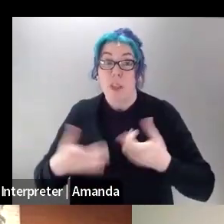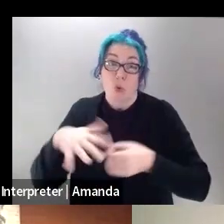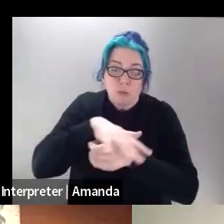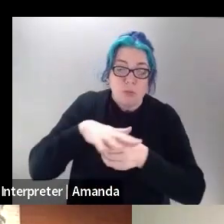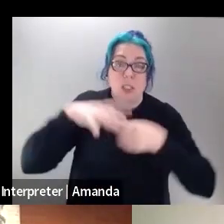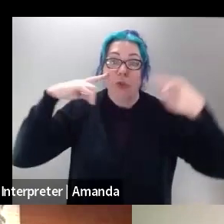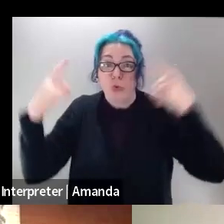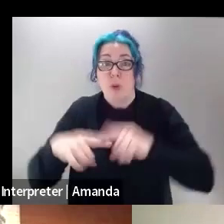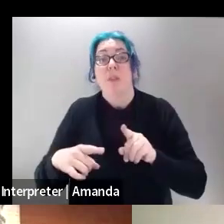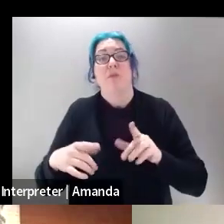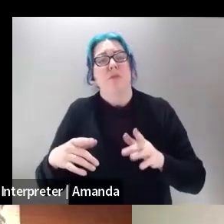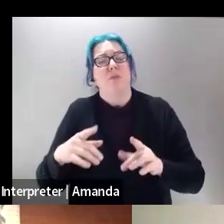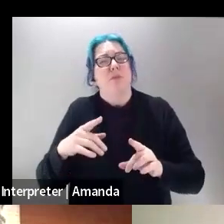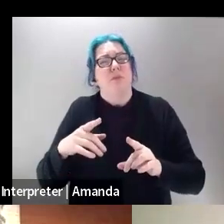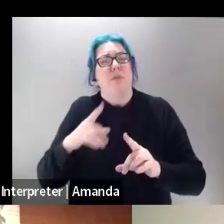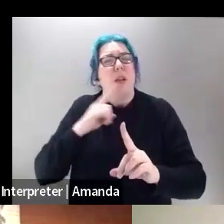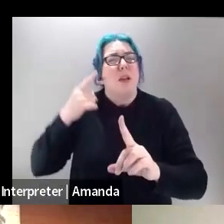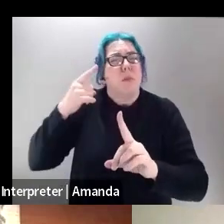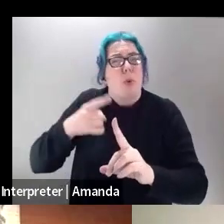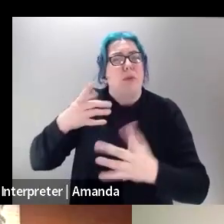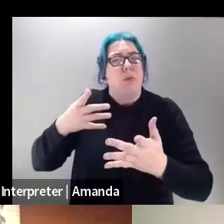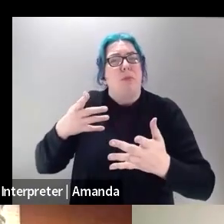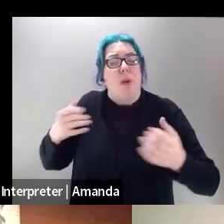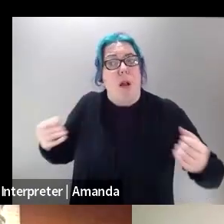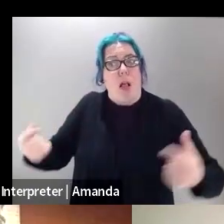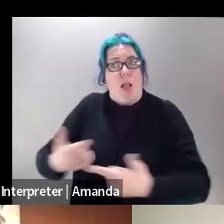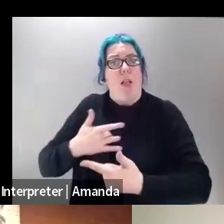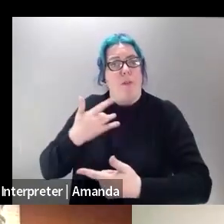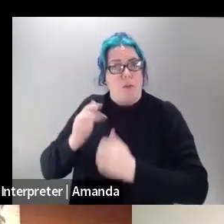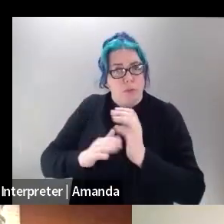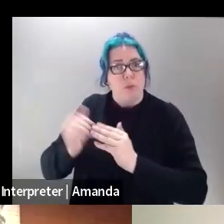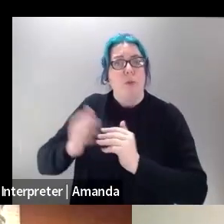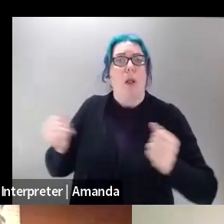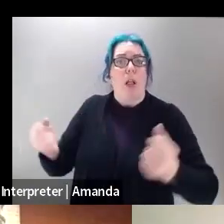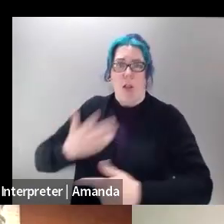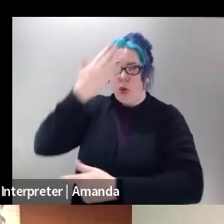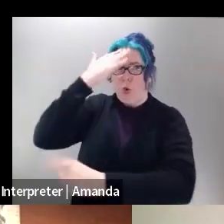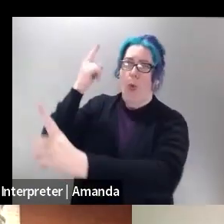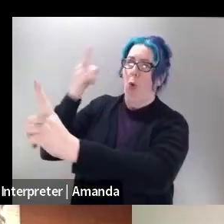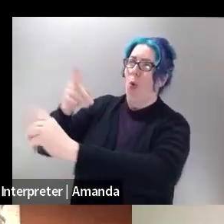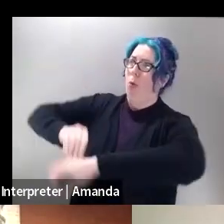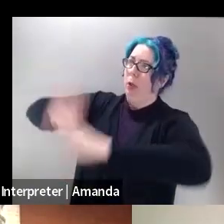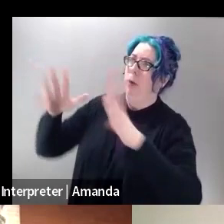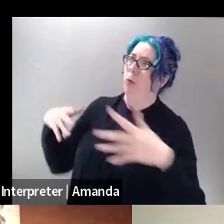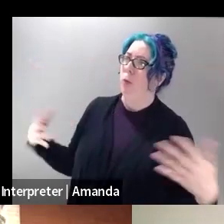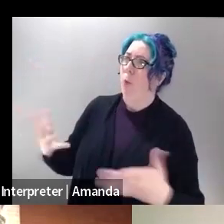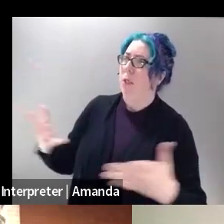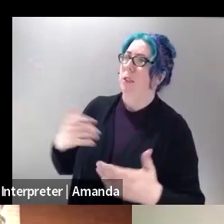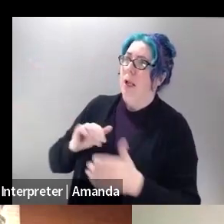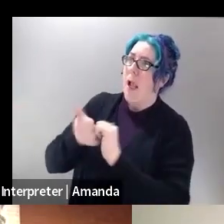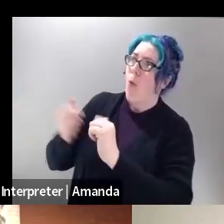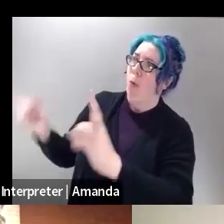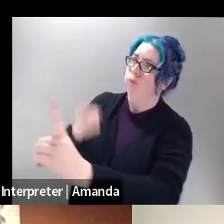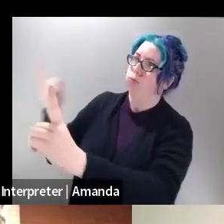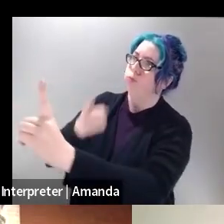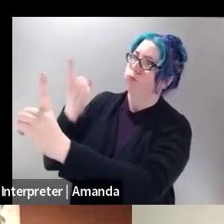comfortable, collegial, productive vibe, that vibe of true exploration,